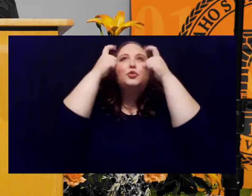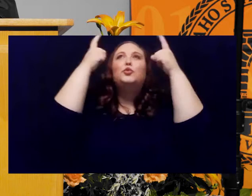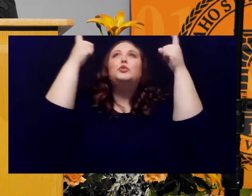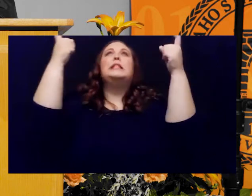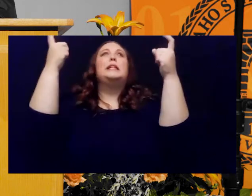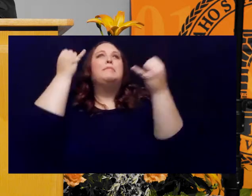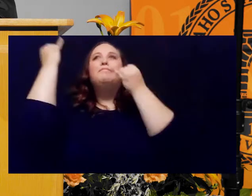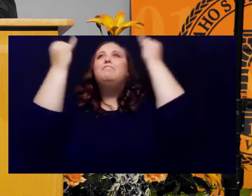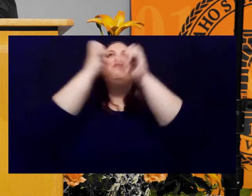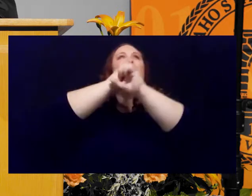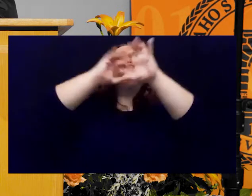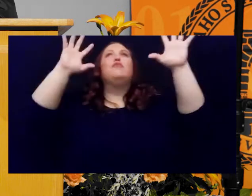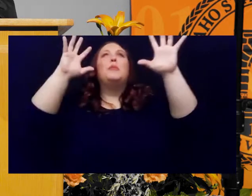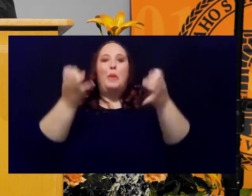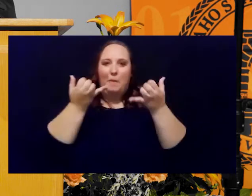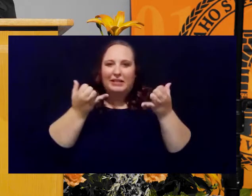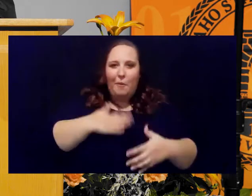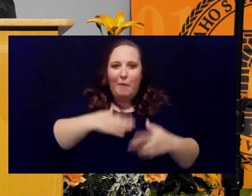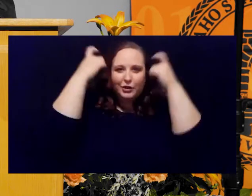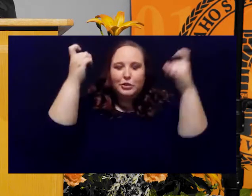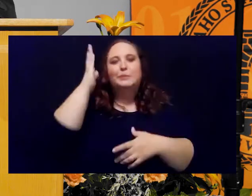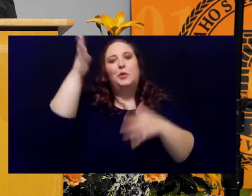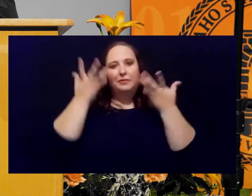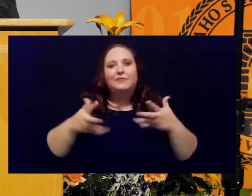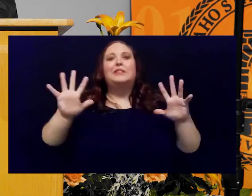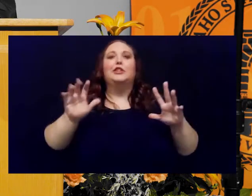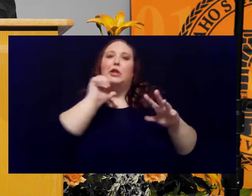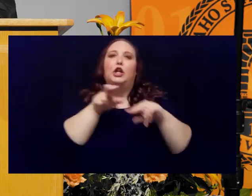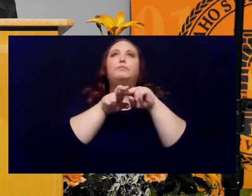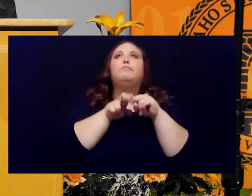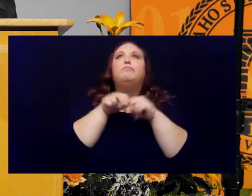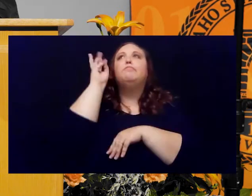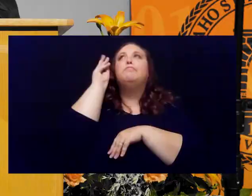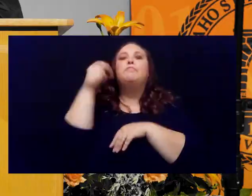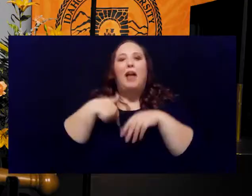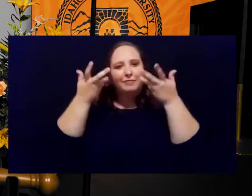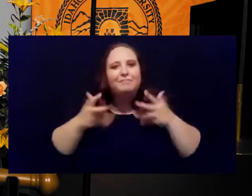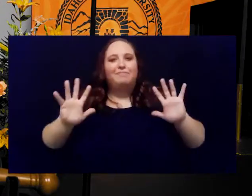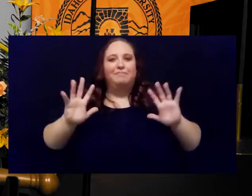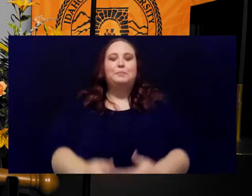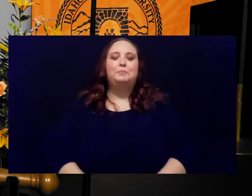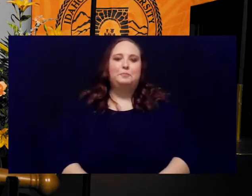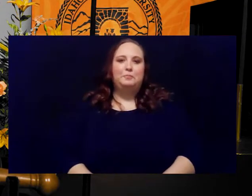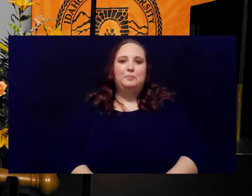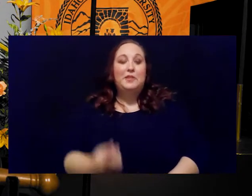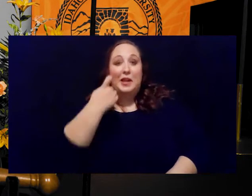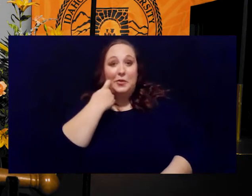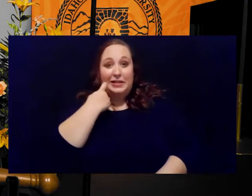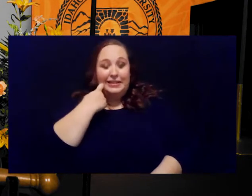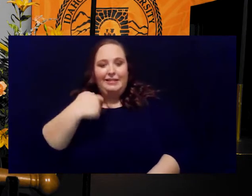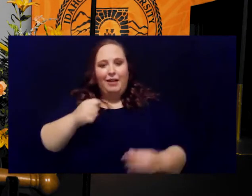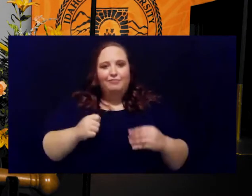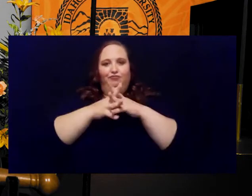dream of good ideas, but now I'm just as likely to follow through with them as to just sit and think of them. For instance, I recently opened my